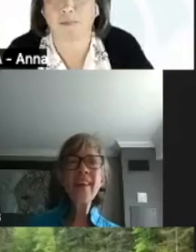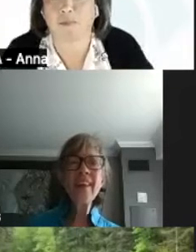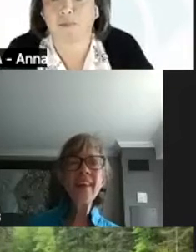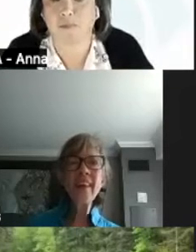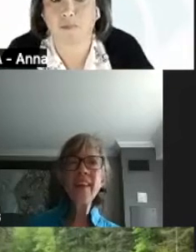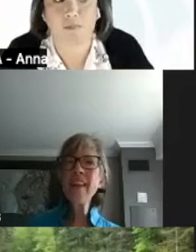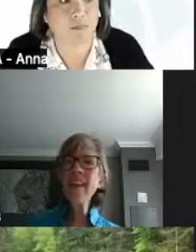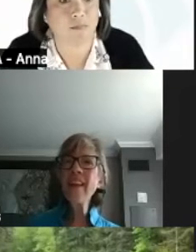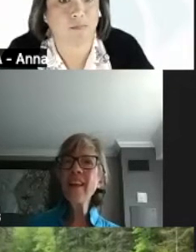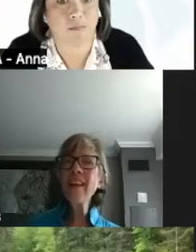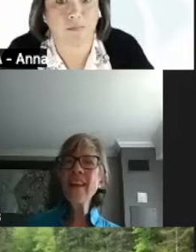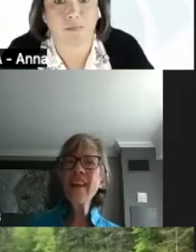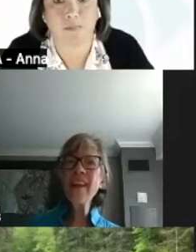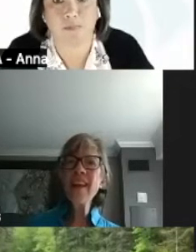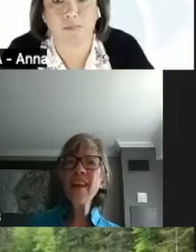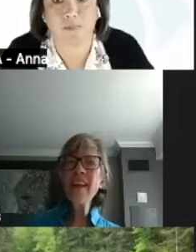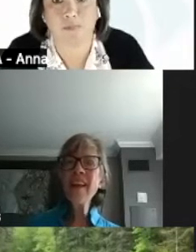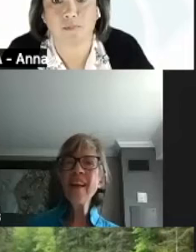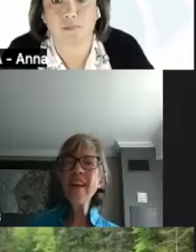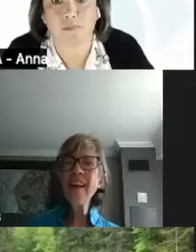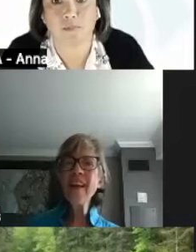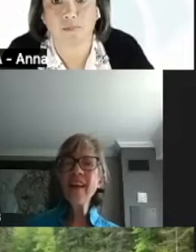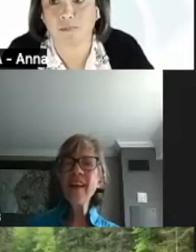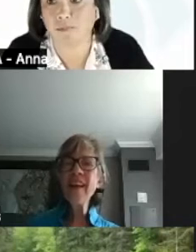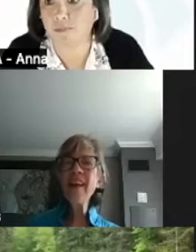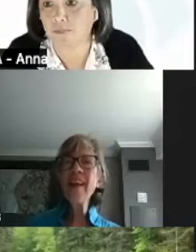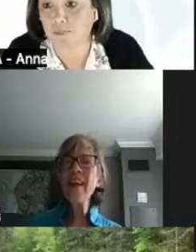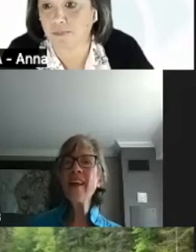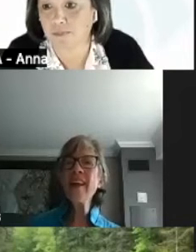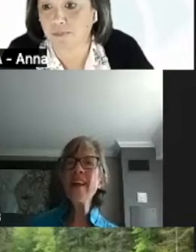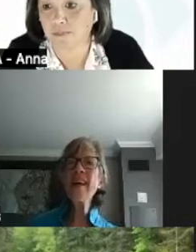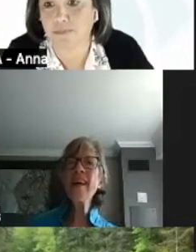All right, I will be very brief because I think most of you have already seen this.